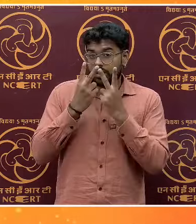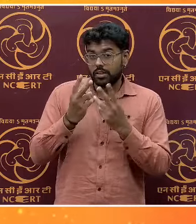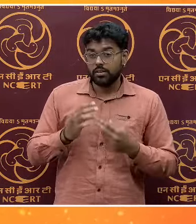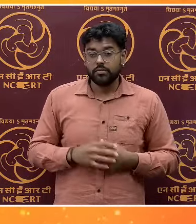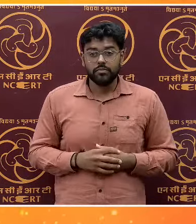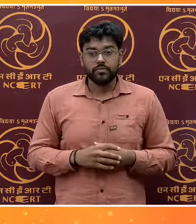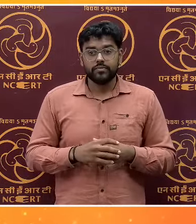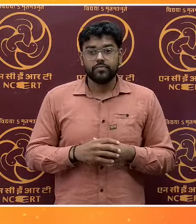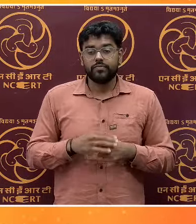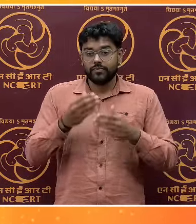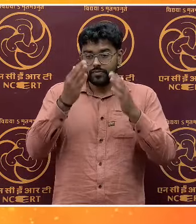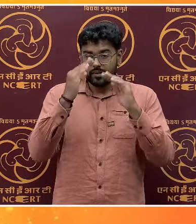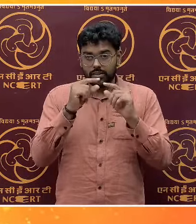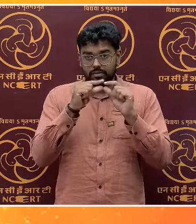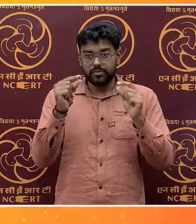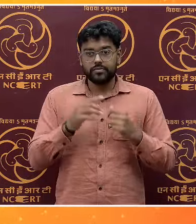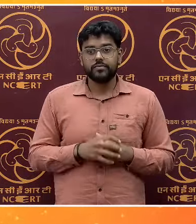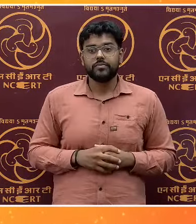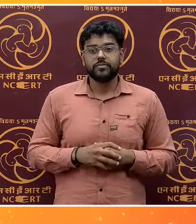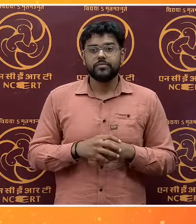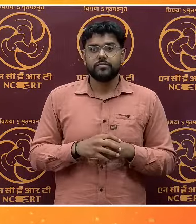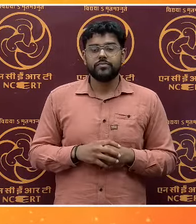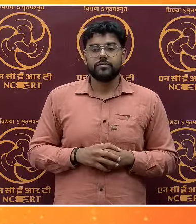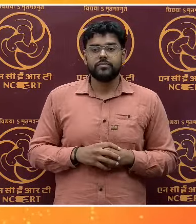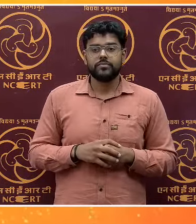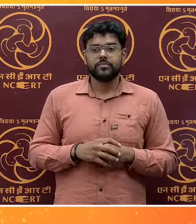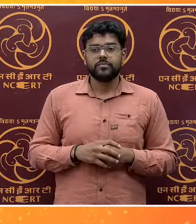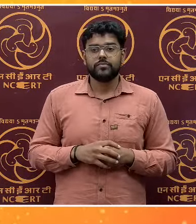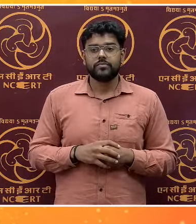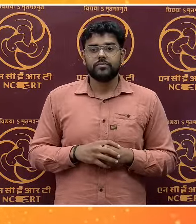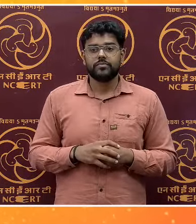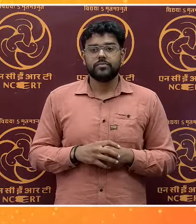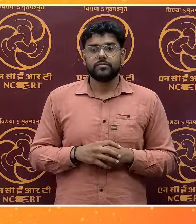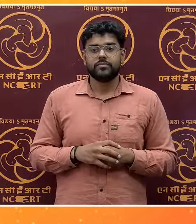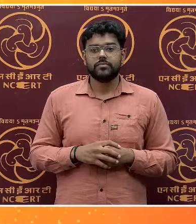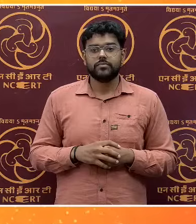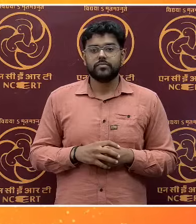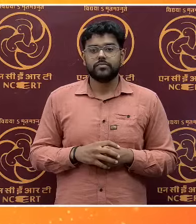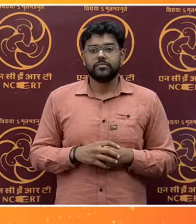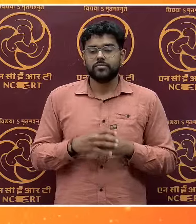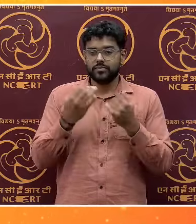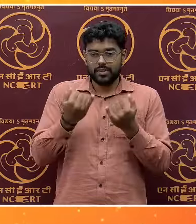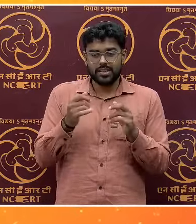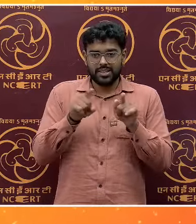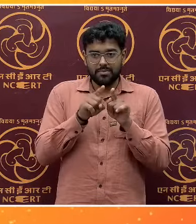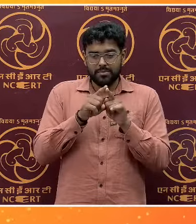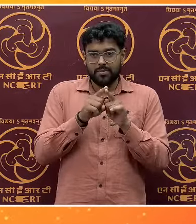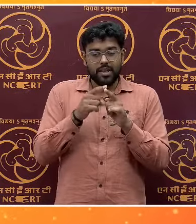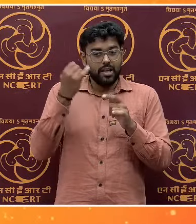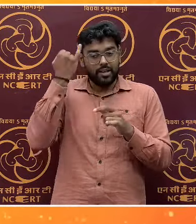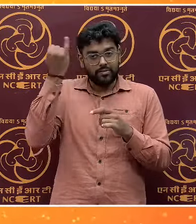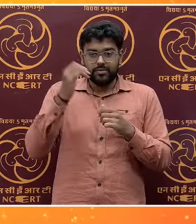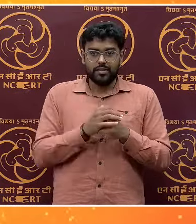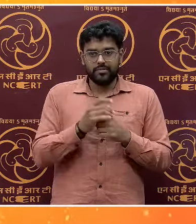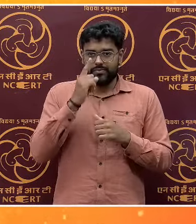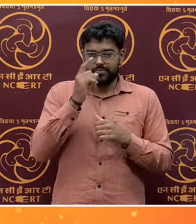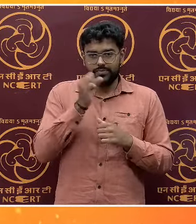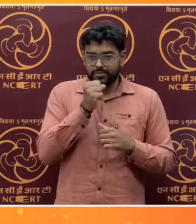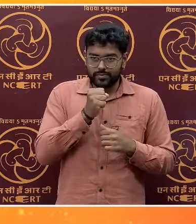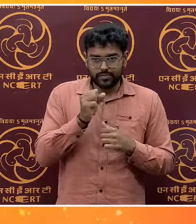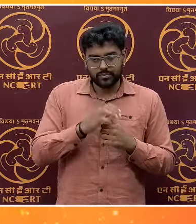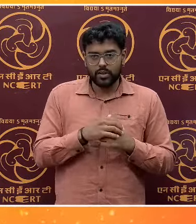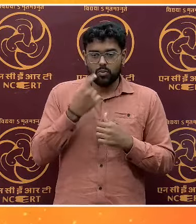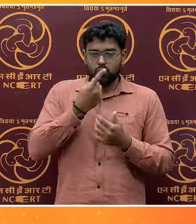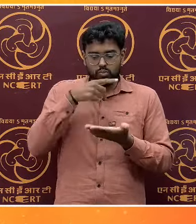rhyming in the next lines. Okay. And ma'am, the central idea is there is a lady who is